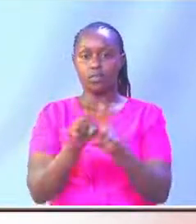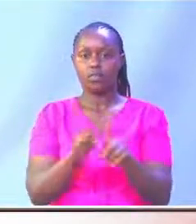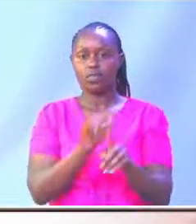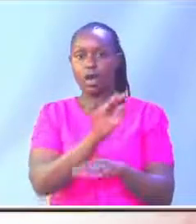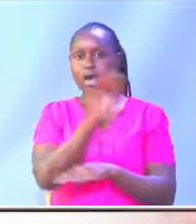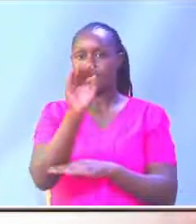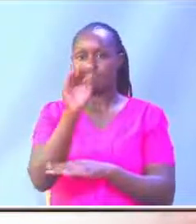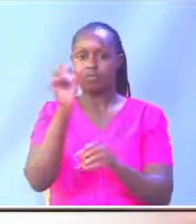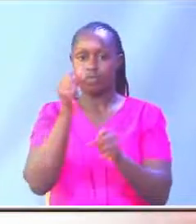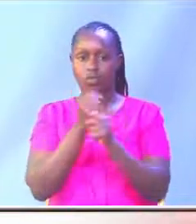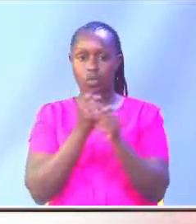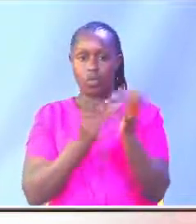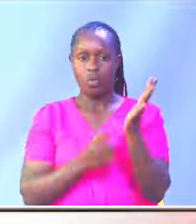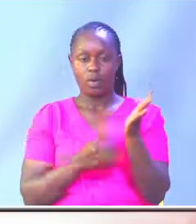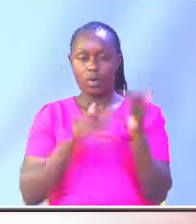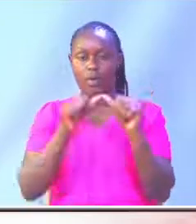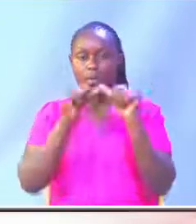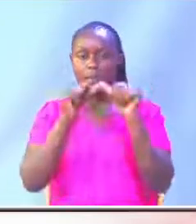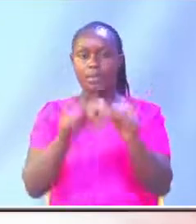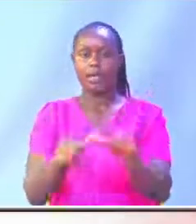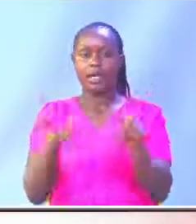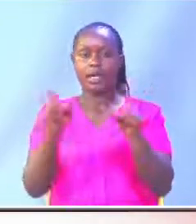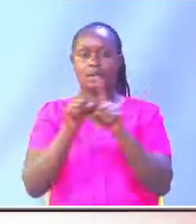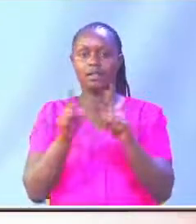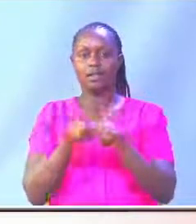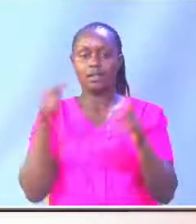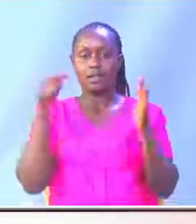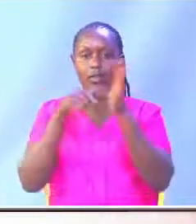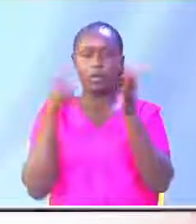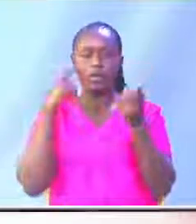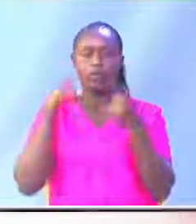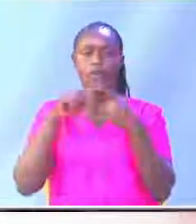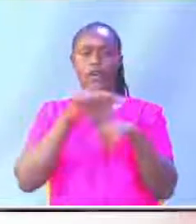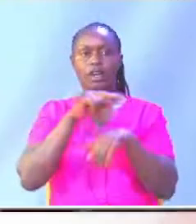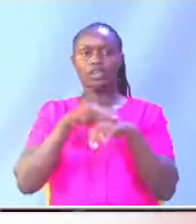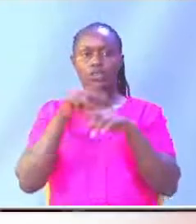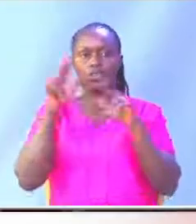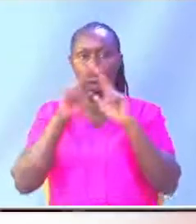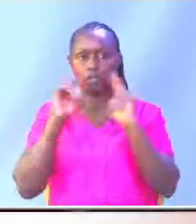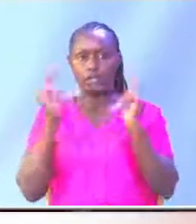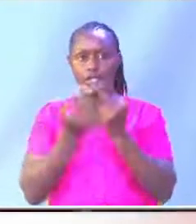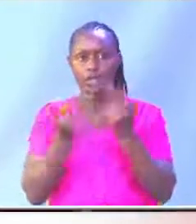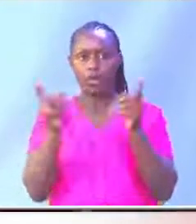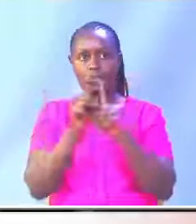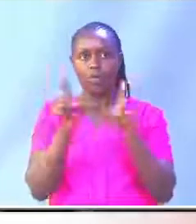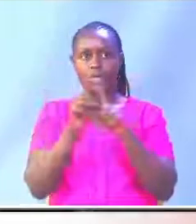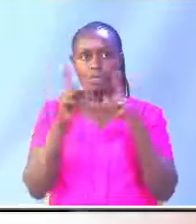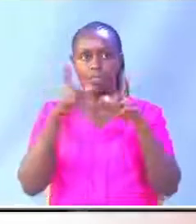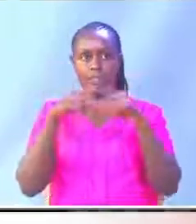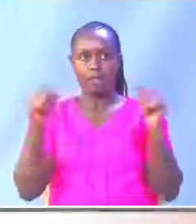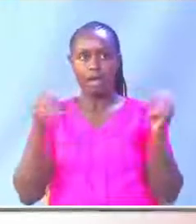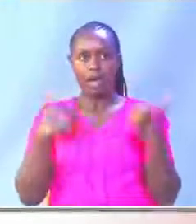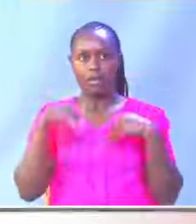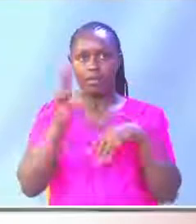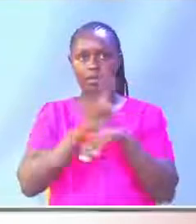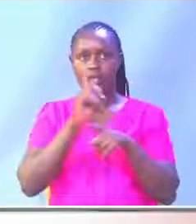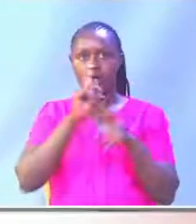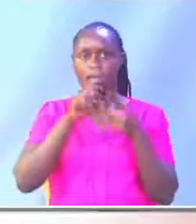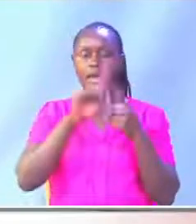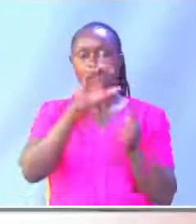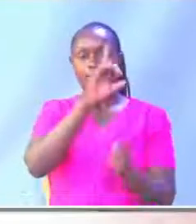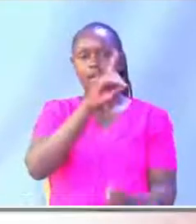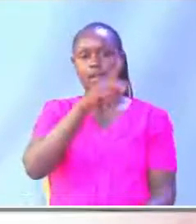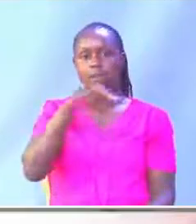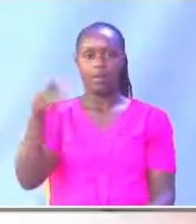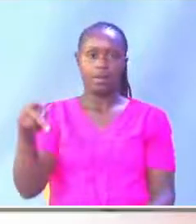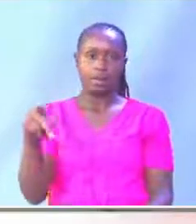remain the focal point of national unity. The same sentiments have been shared by the Director of Public Prosecution,